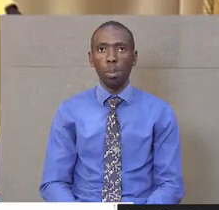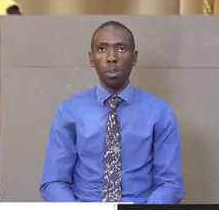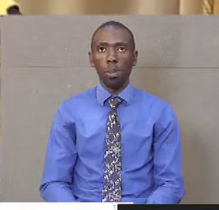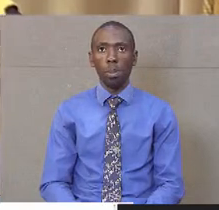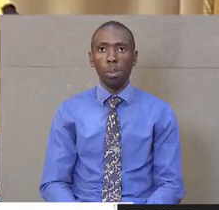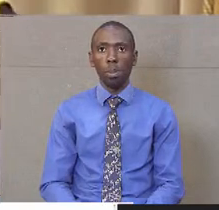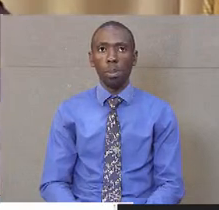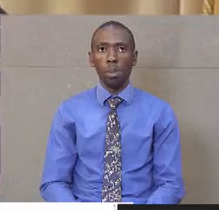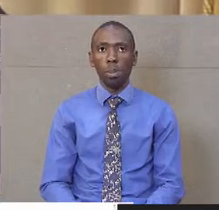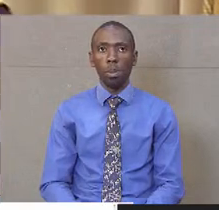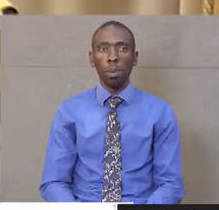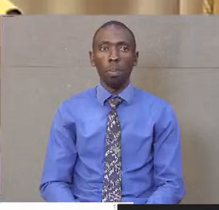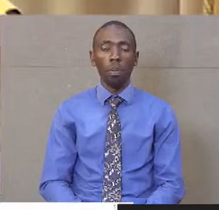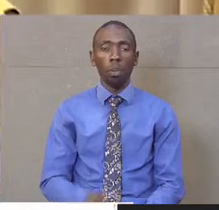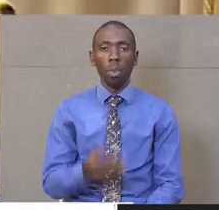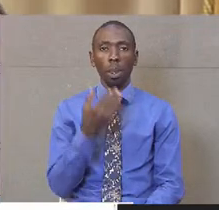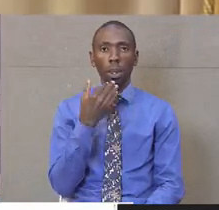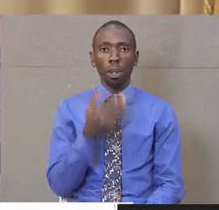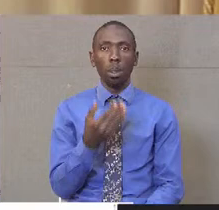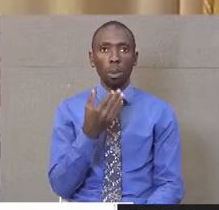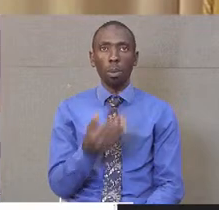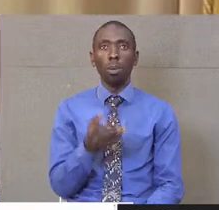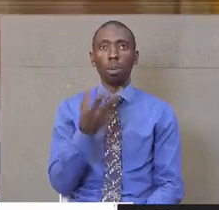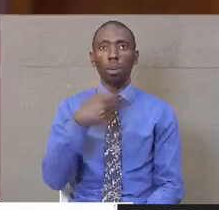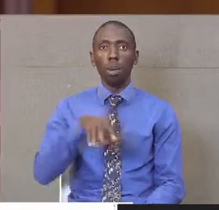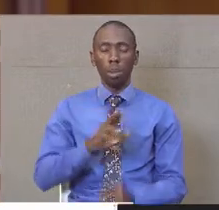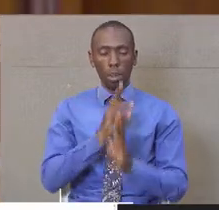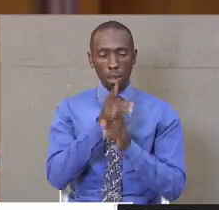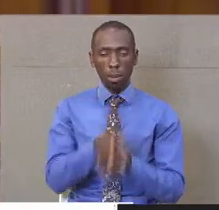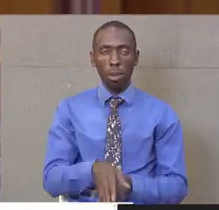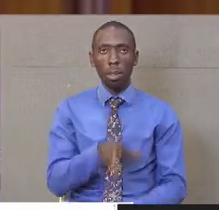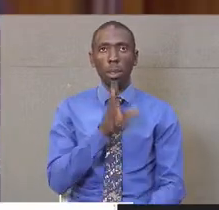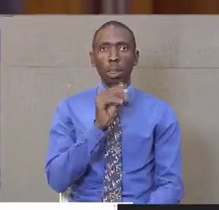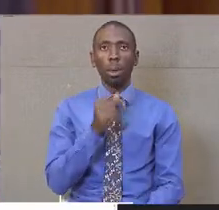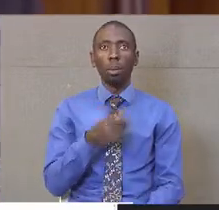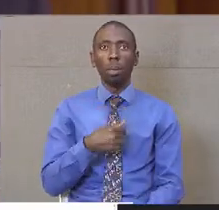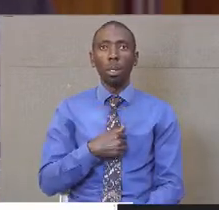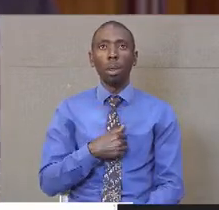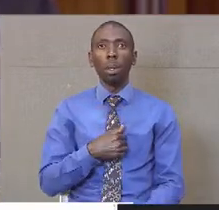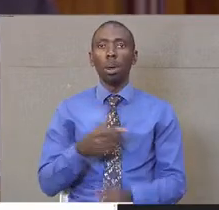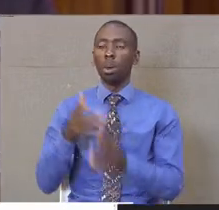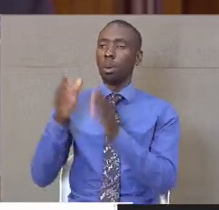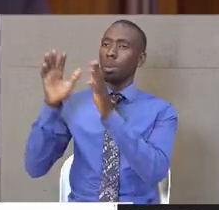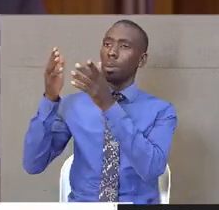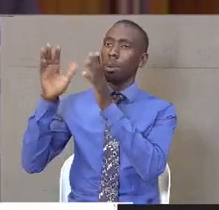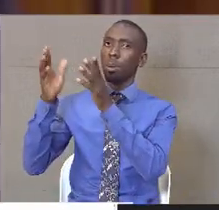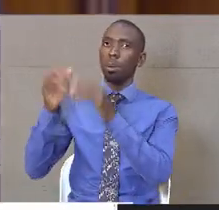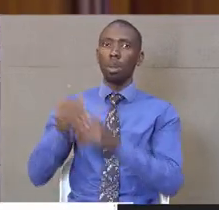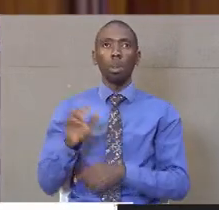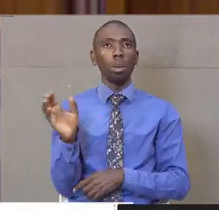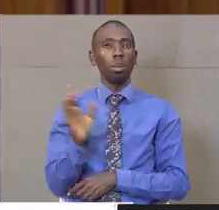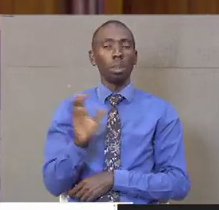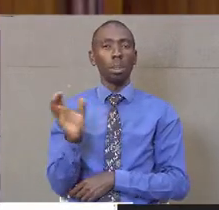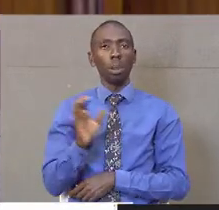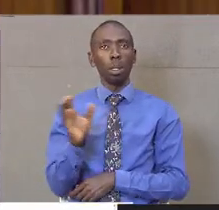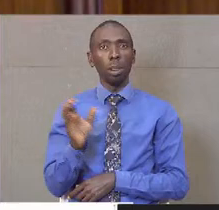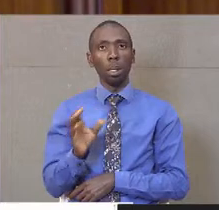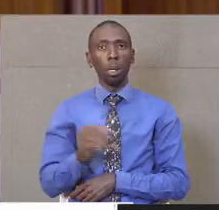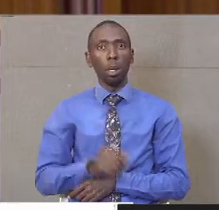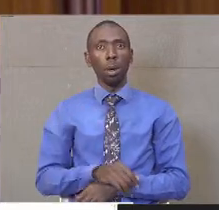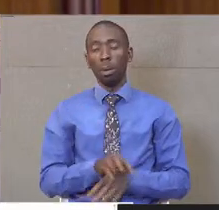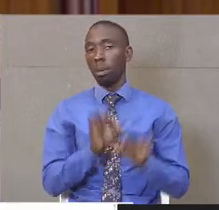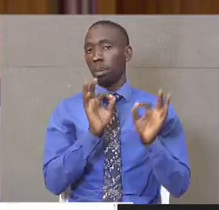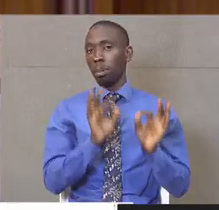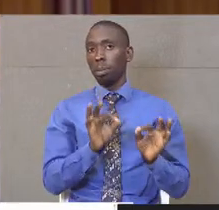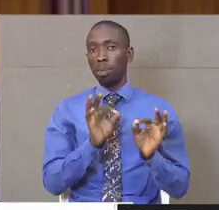Thank you, Right Honorable Speaker. I would like to applaud the committee for the